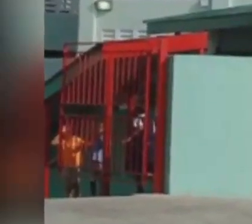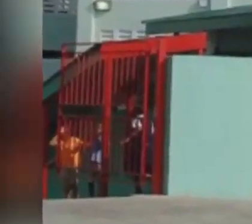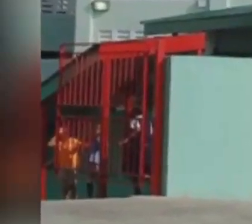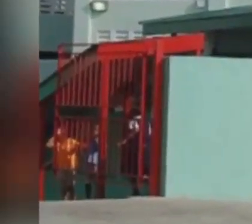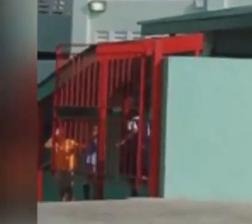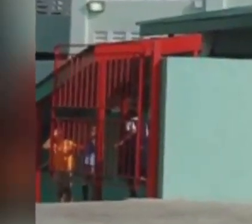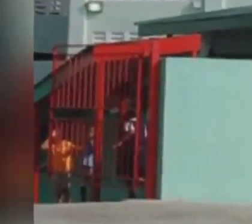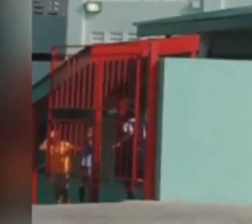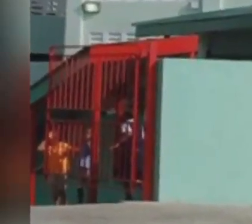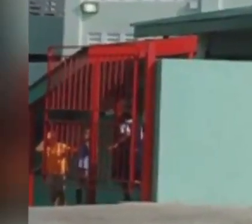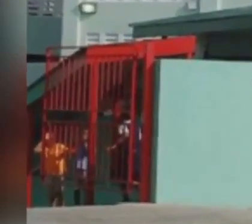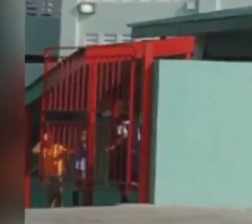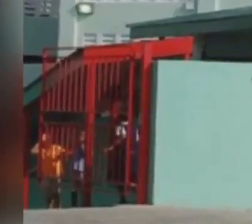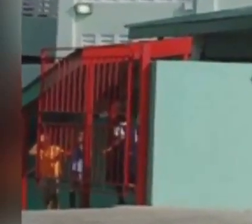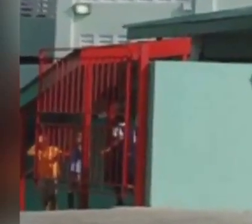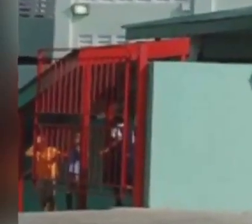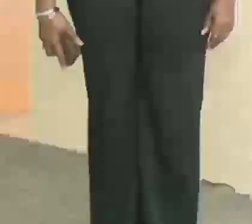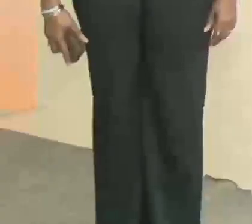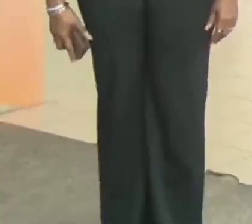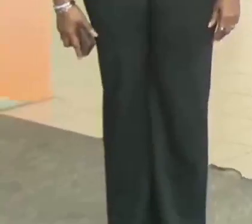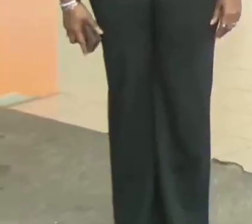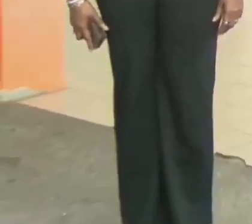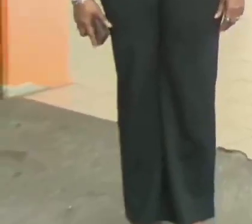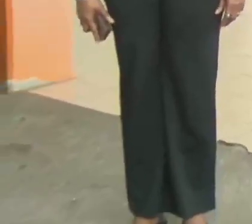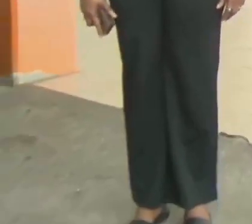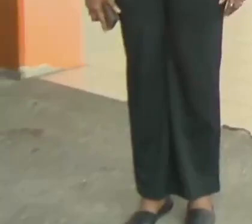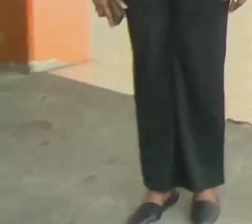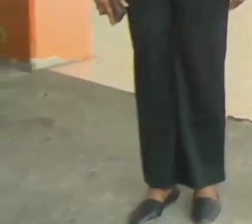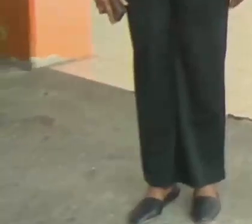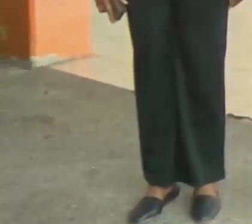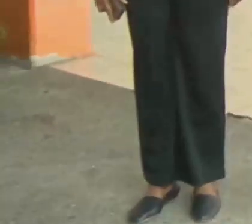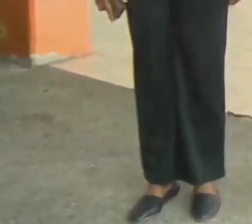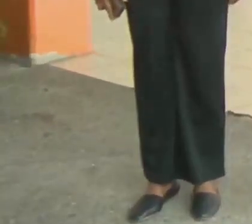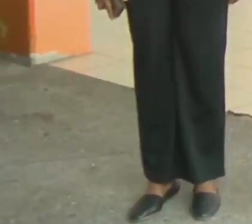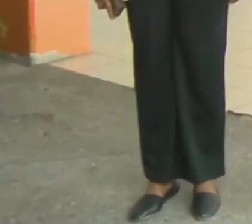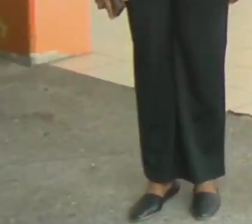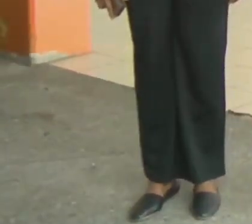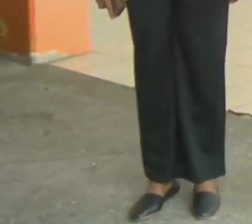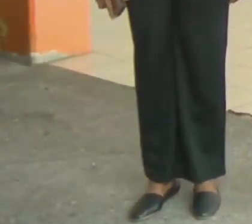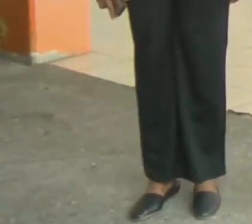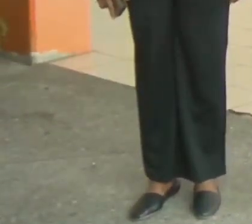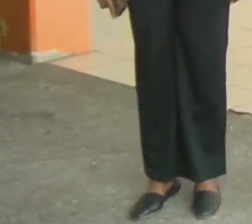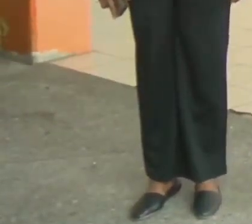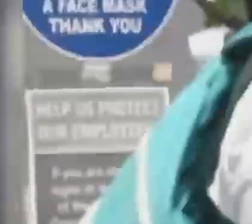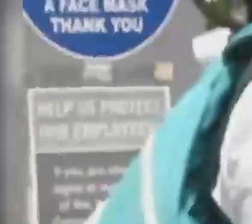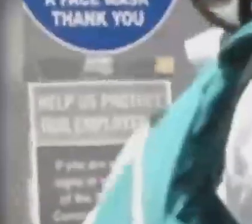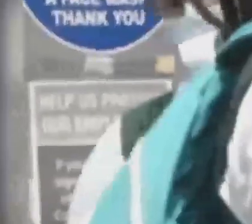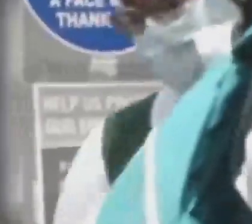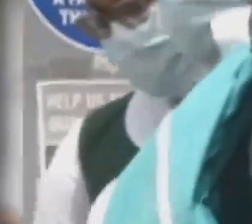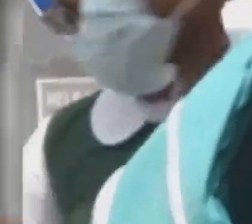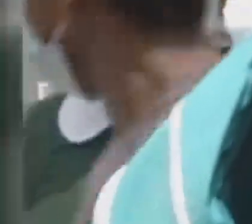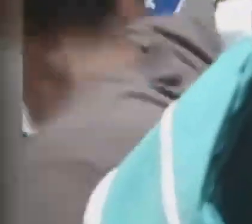Government Primary School to ensure that all was ready for the 2021 secondary entrance assessment.